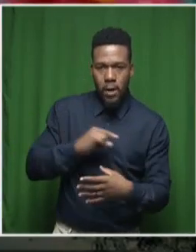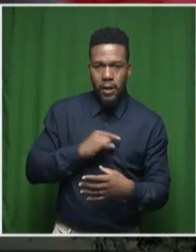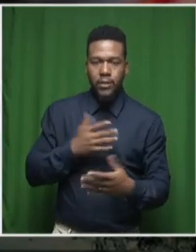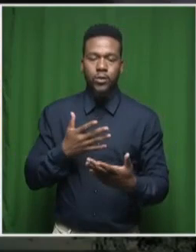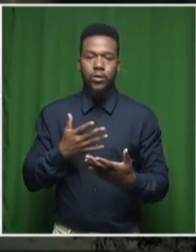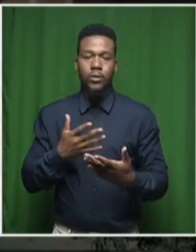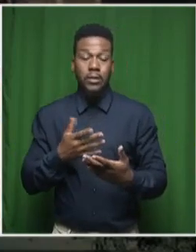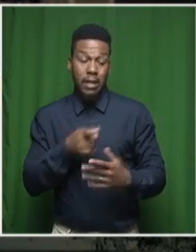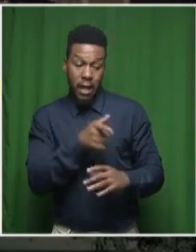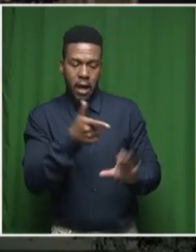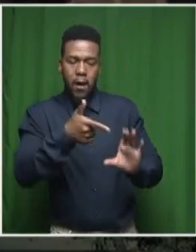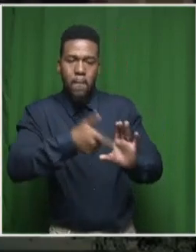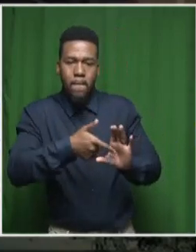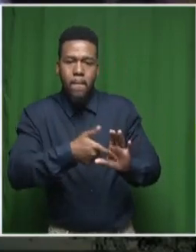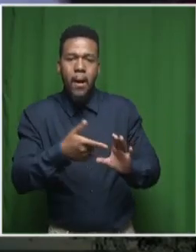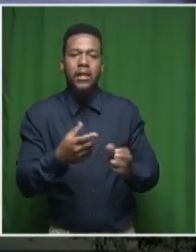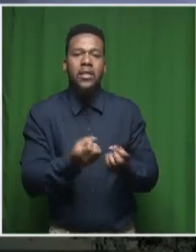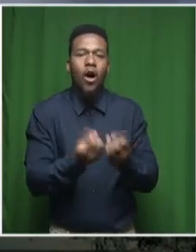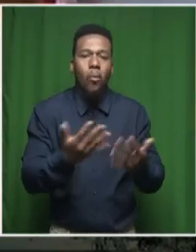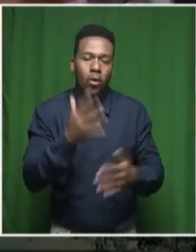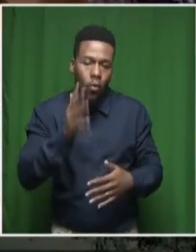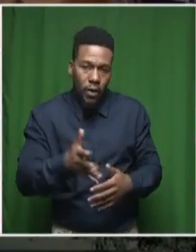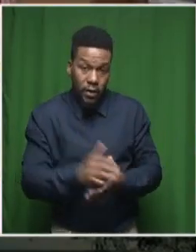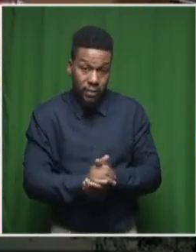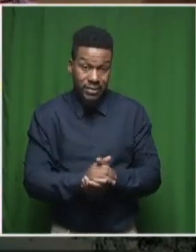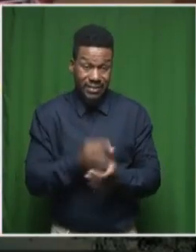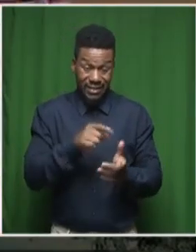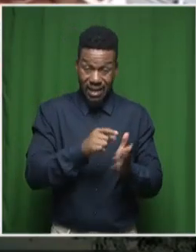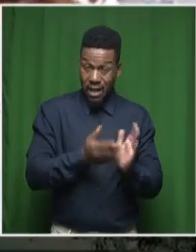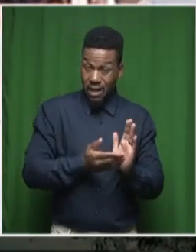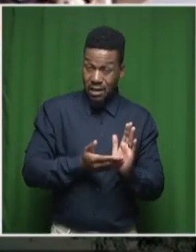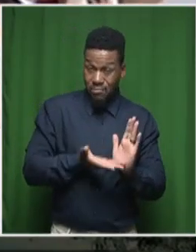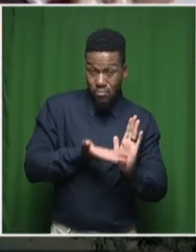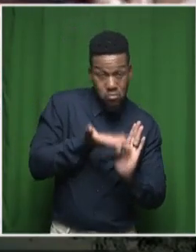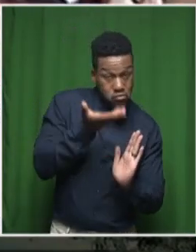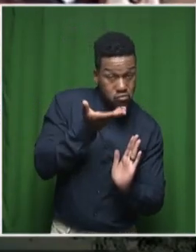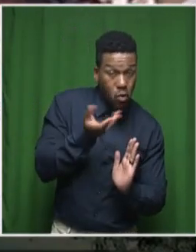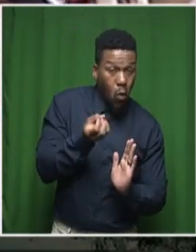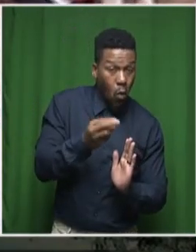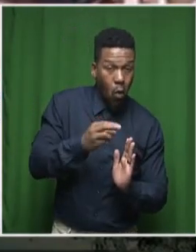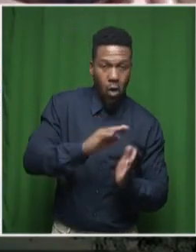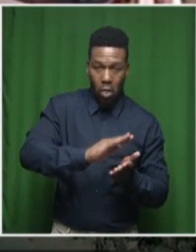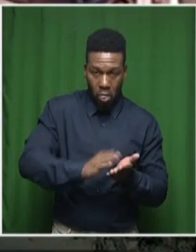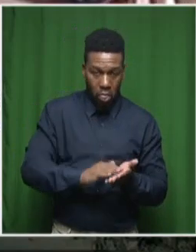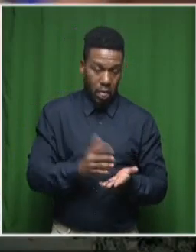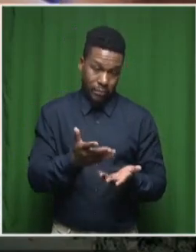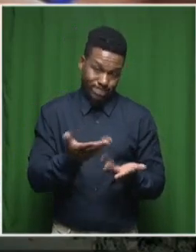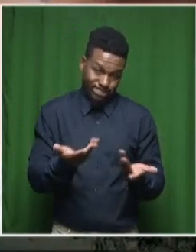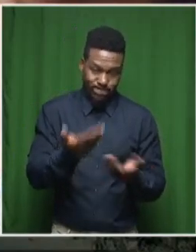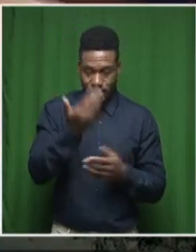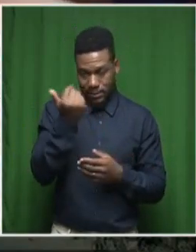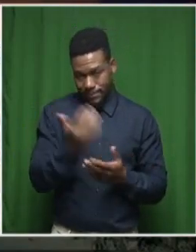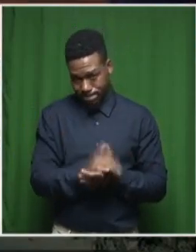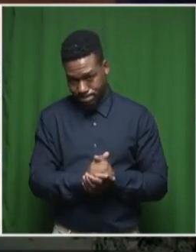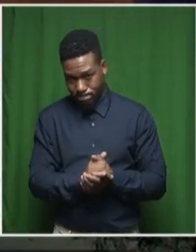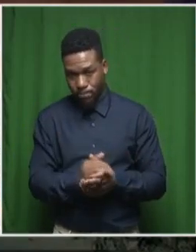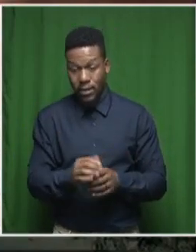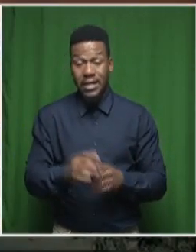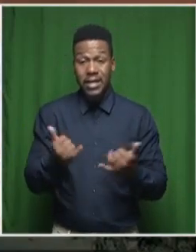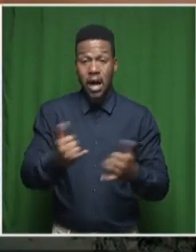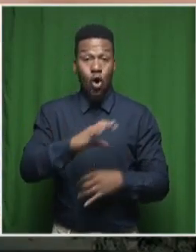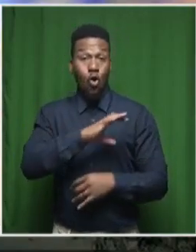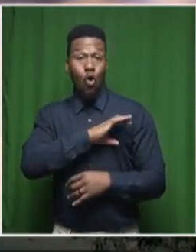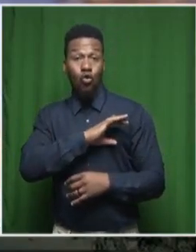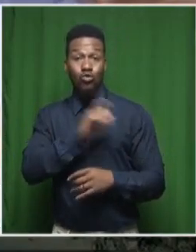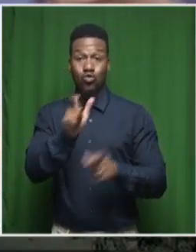purchase fuel at the pump and whether or not it will lead to an increase or a decrease. And so I think as consumers, it then becomes quite